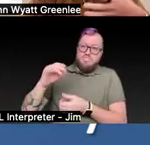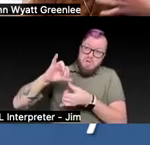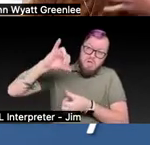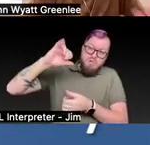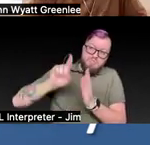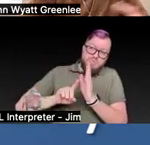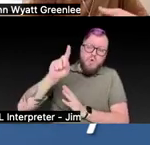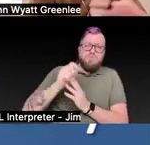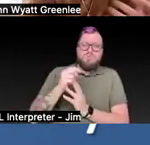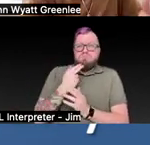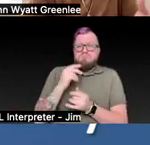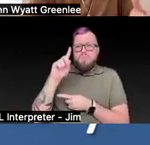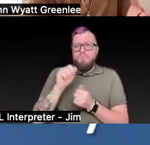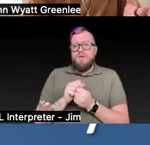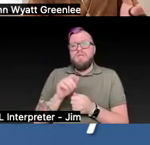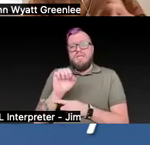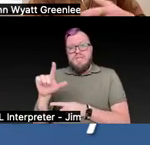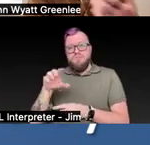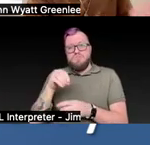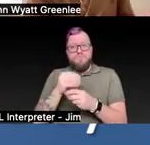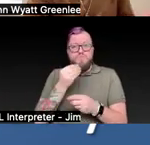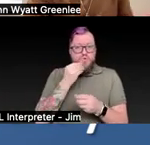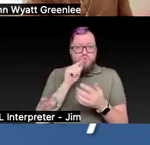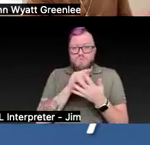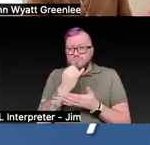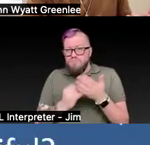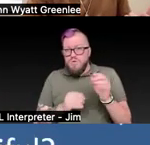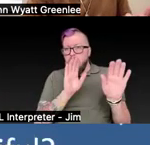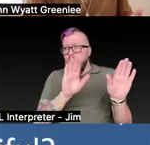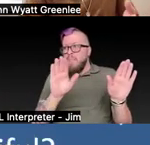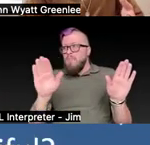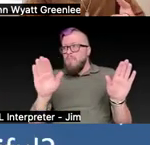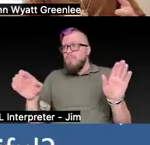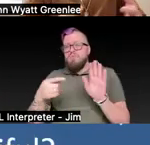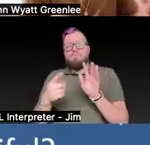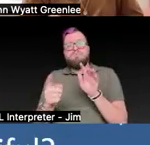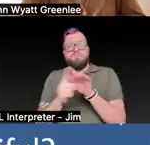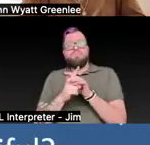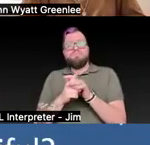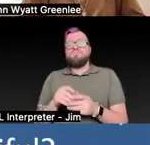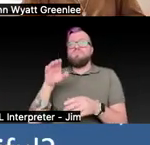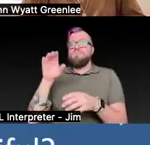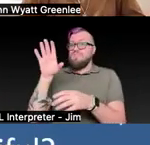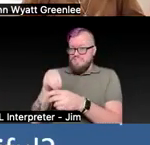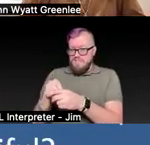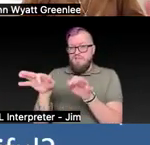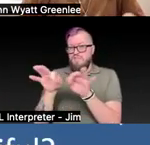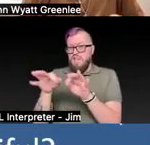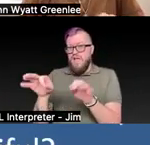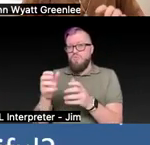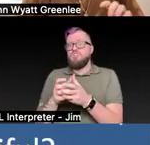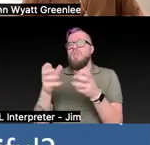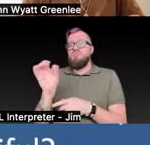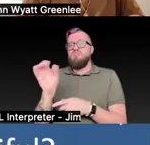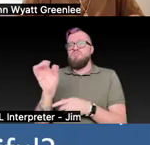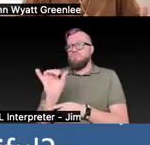as well. They ate a lot of them; they're part of the culture, and so that sort of reflects in other ways. They're in the language a ton. There's